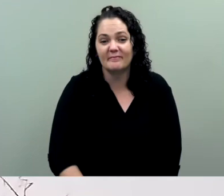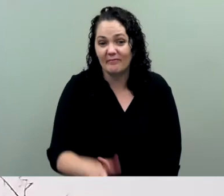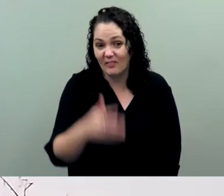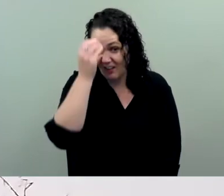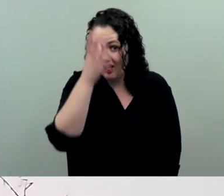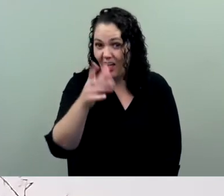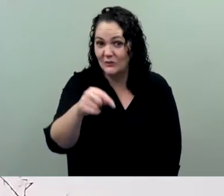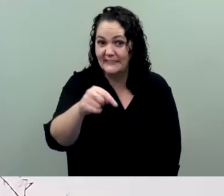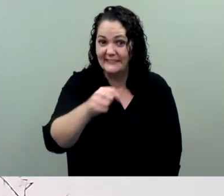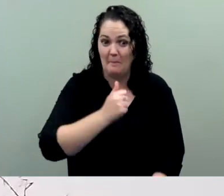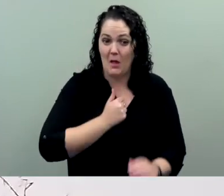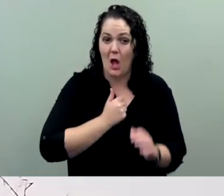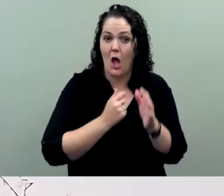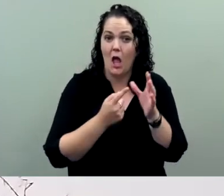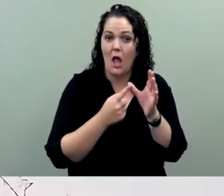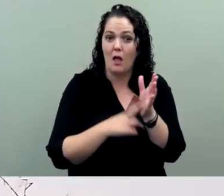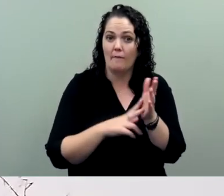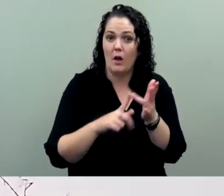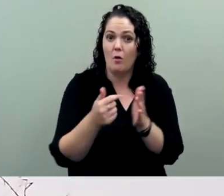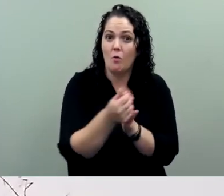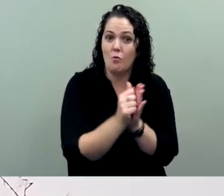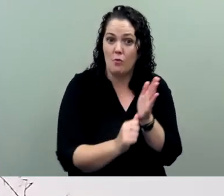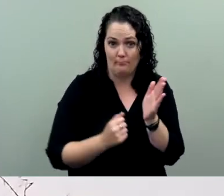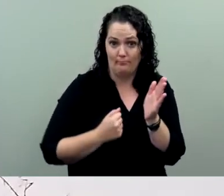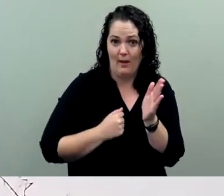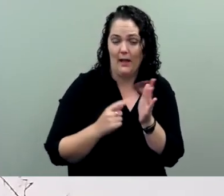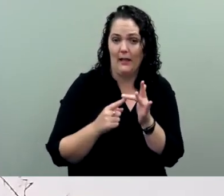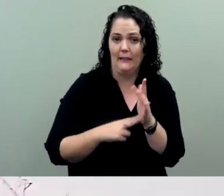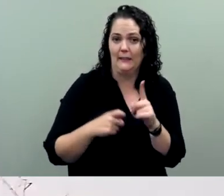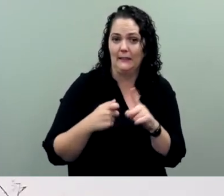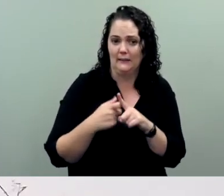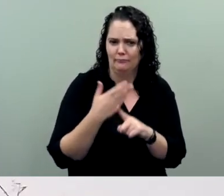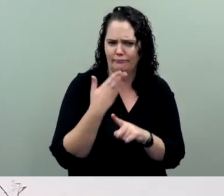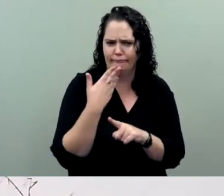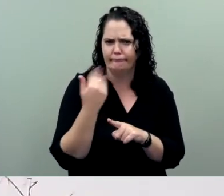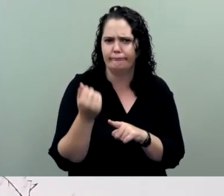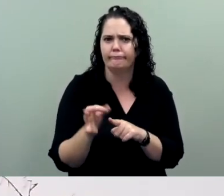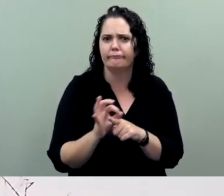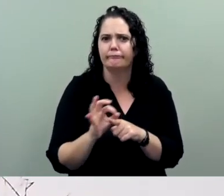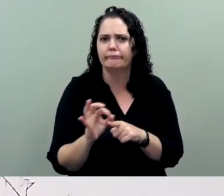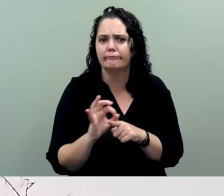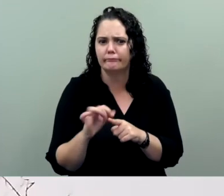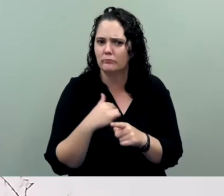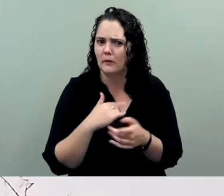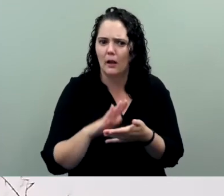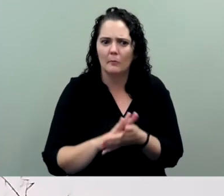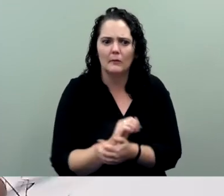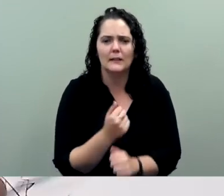ink, which came out just beautifully. Holy cow. I'm really happy with it.